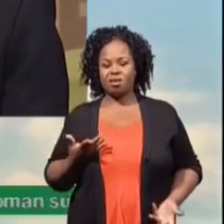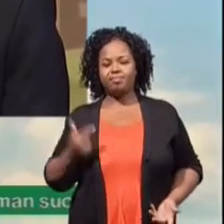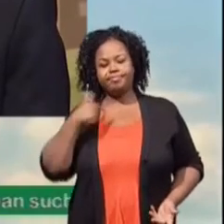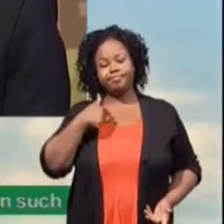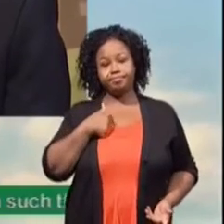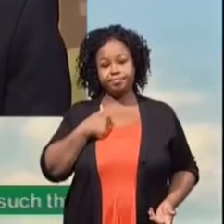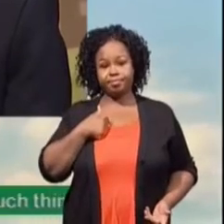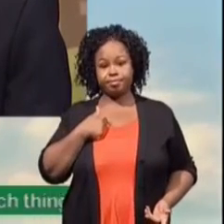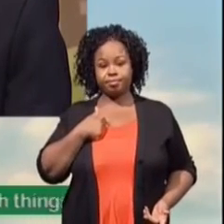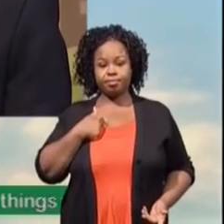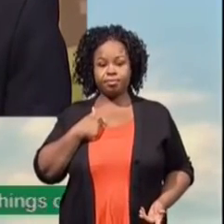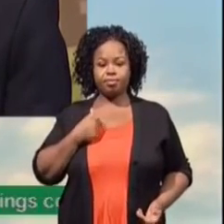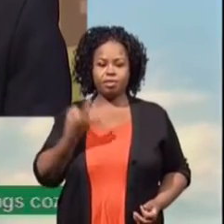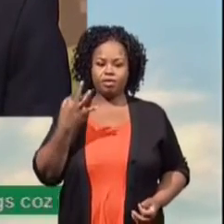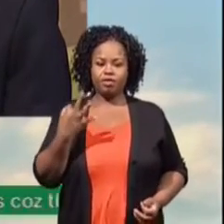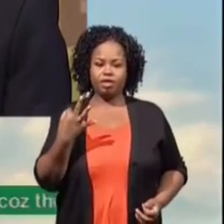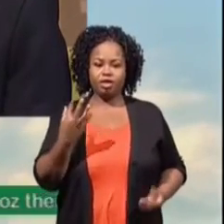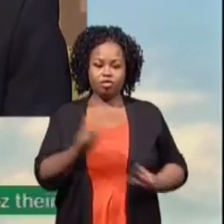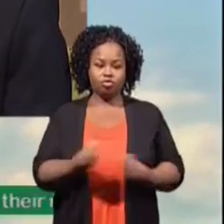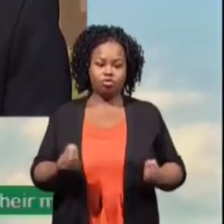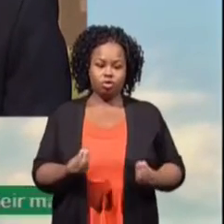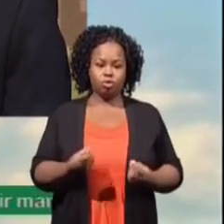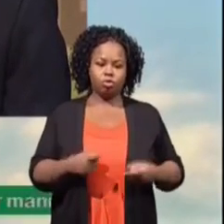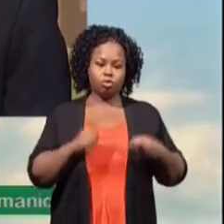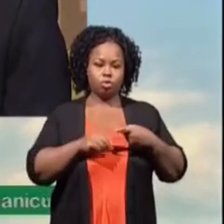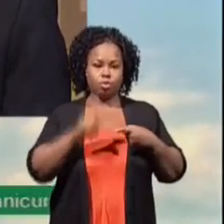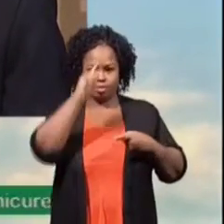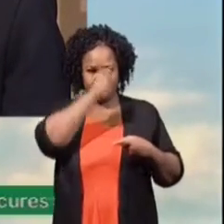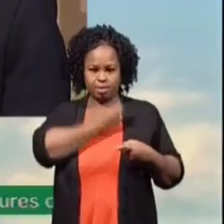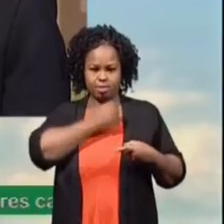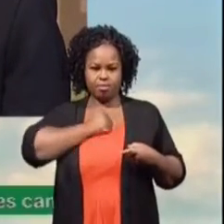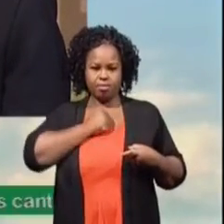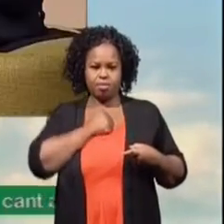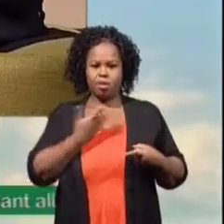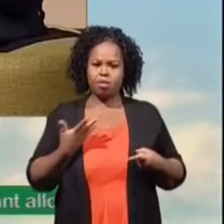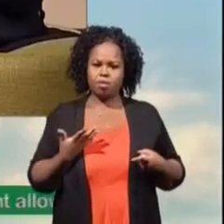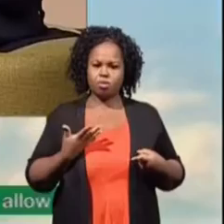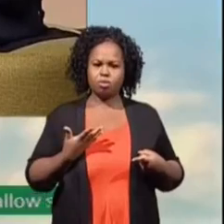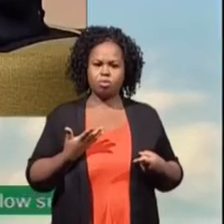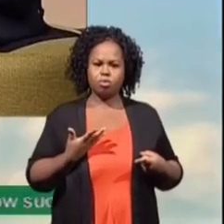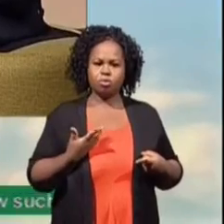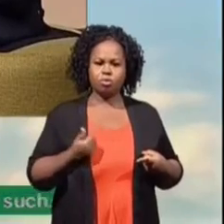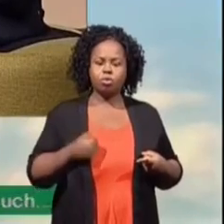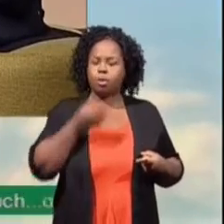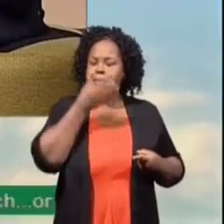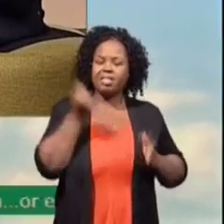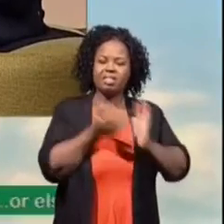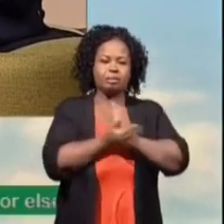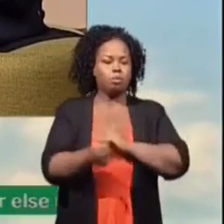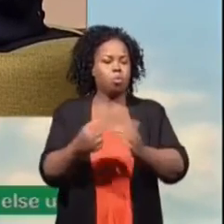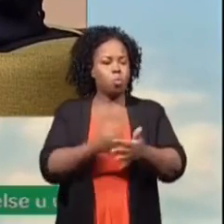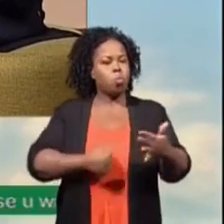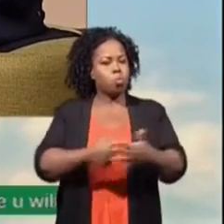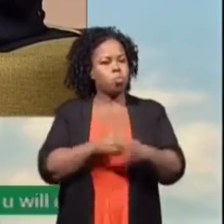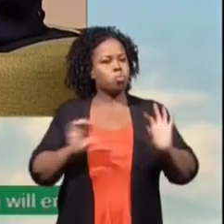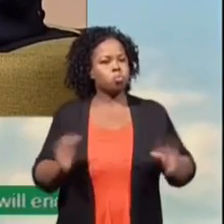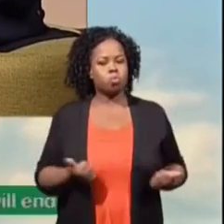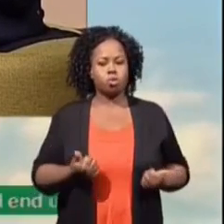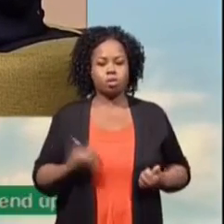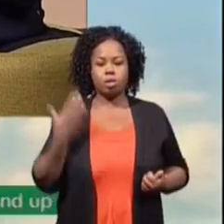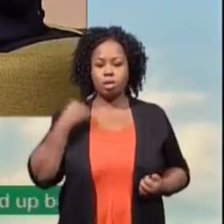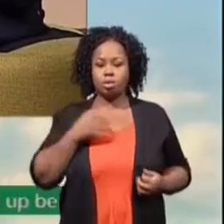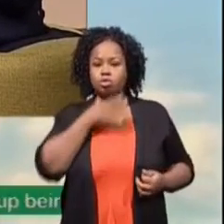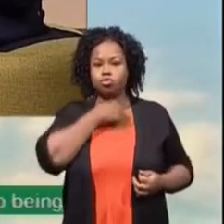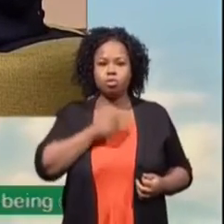more, I mean, look, I have 3 kids, and one of my children, my son, I mean, you know, he's the best cook. I